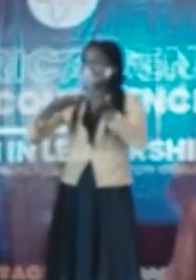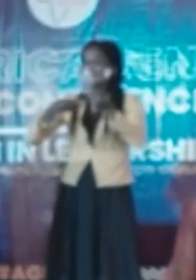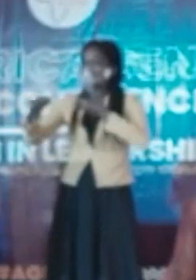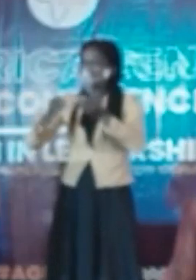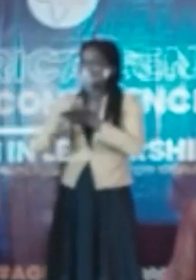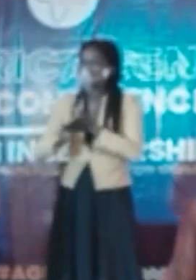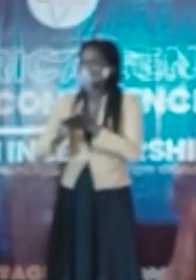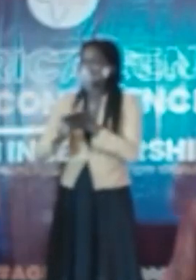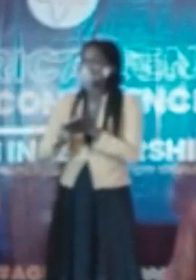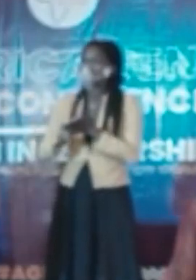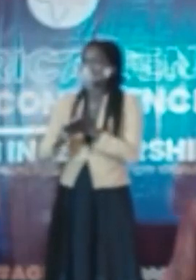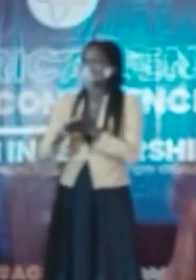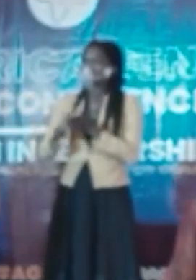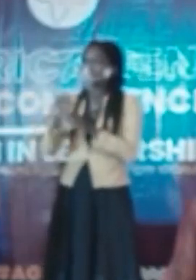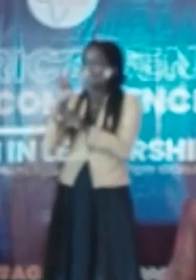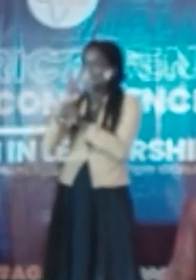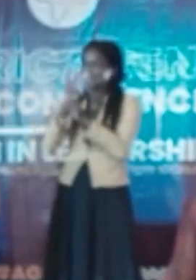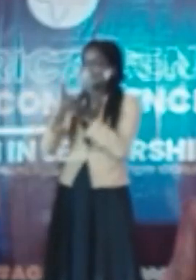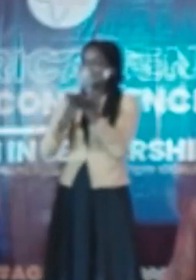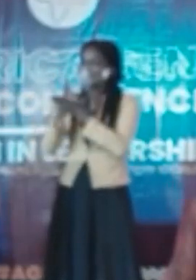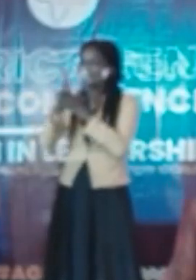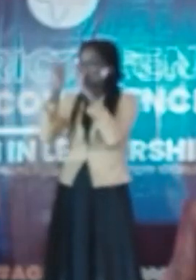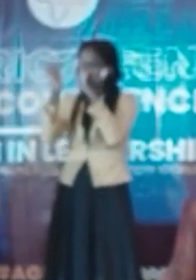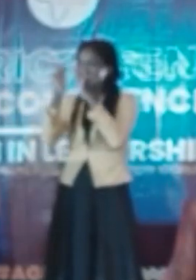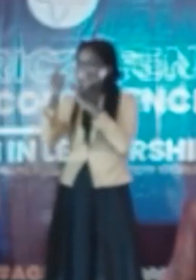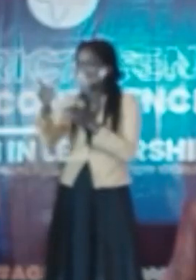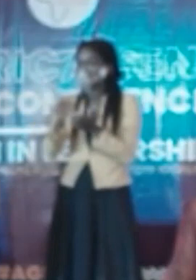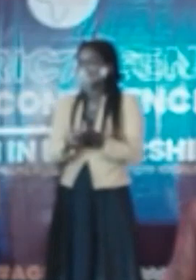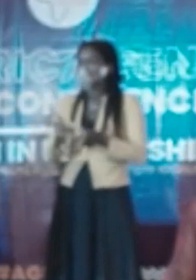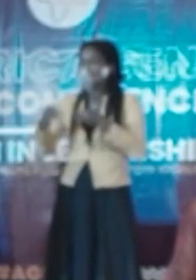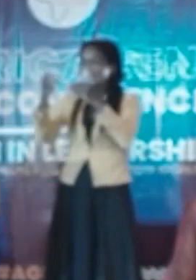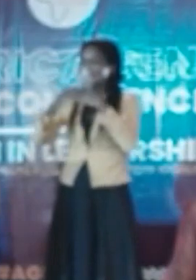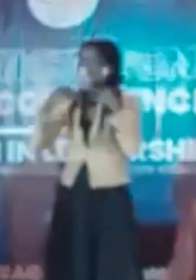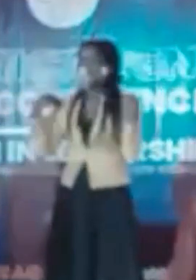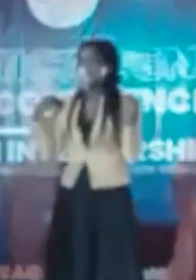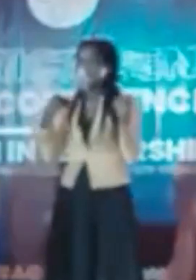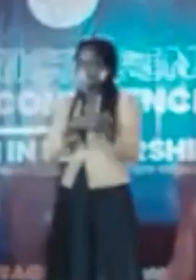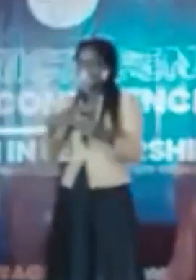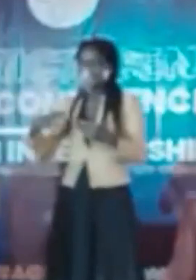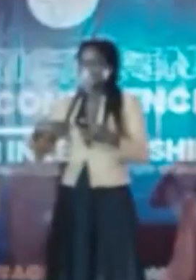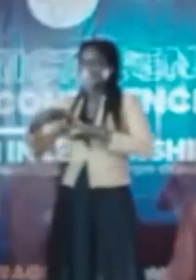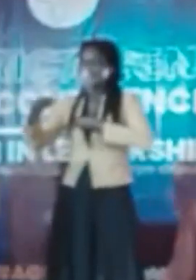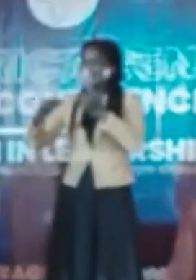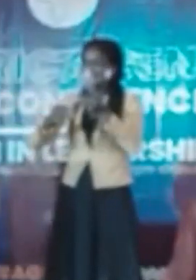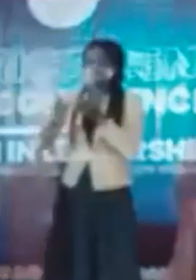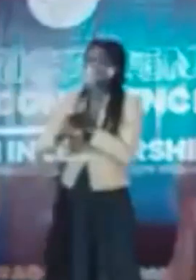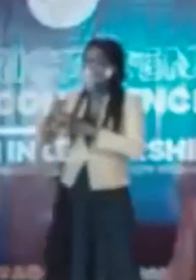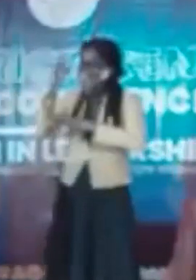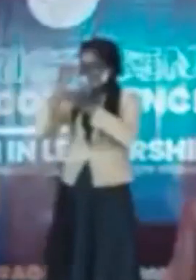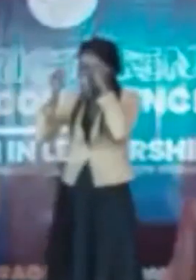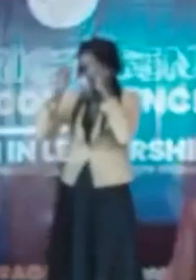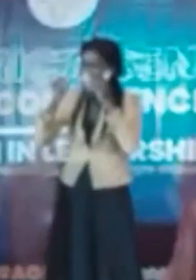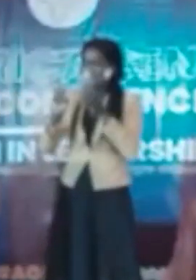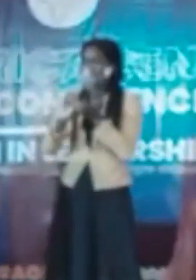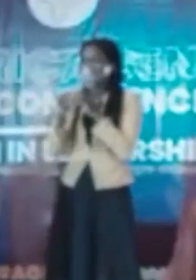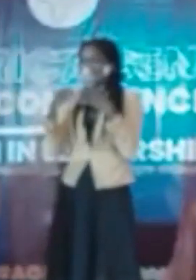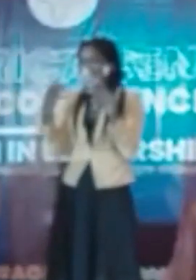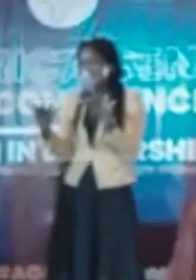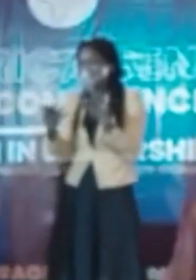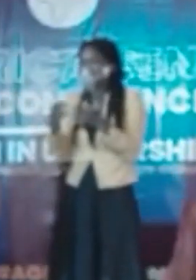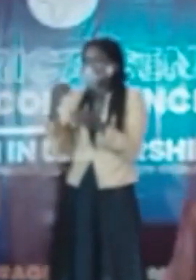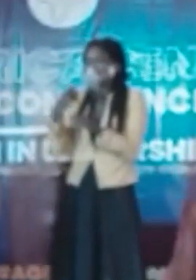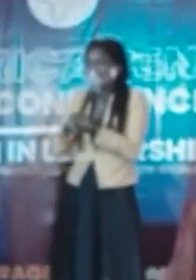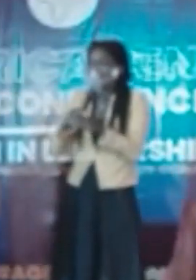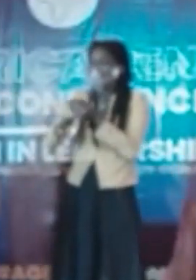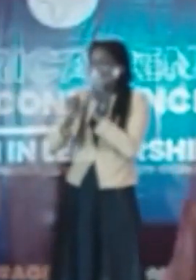masterclass series workshop to empower women-led businesses so that they remain resilient and innovative through the